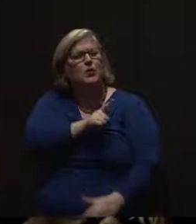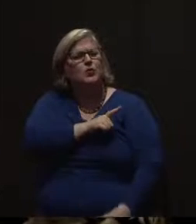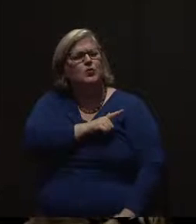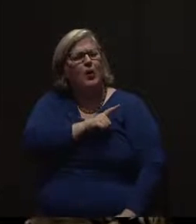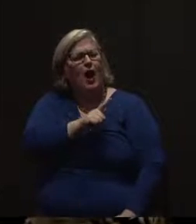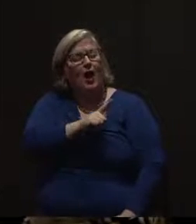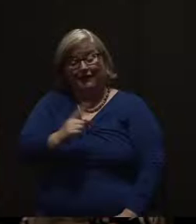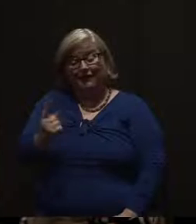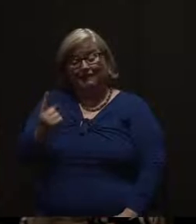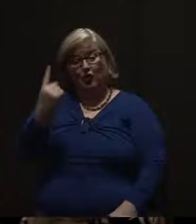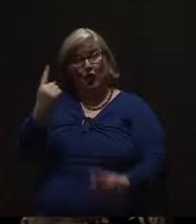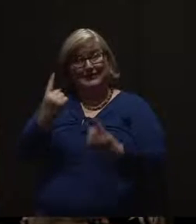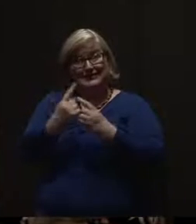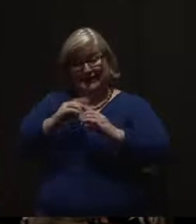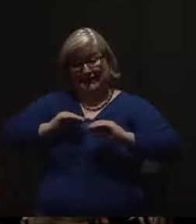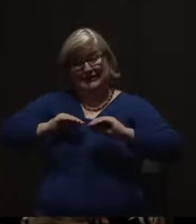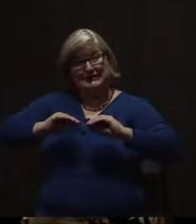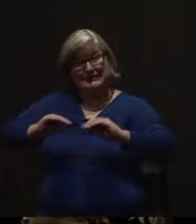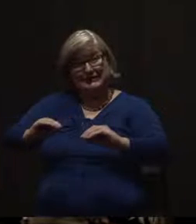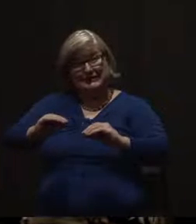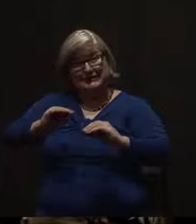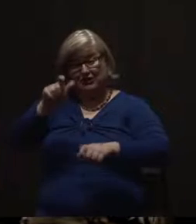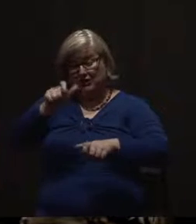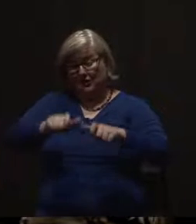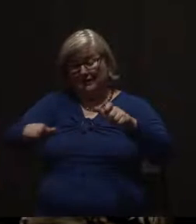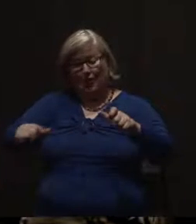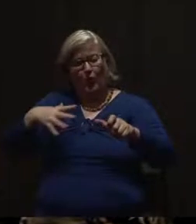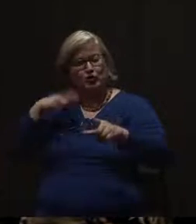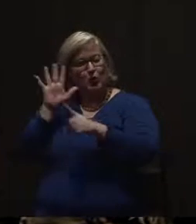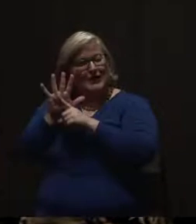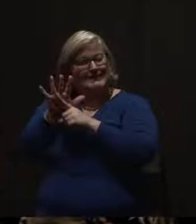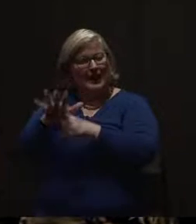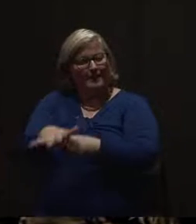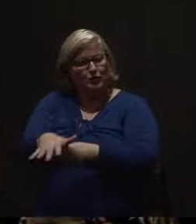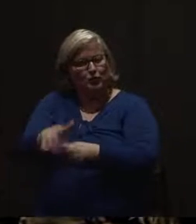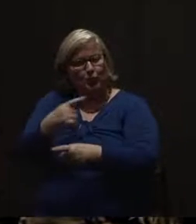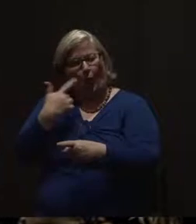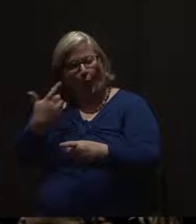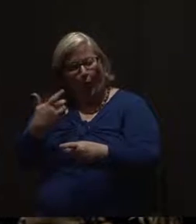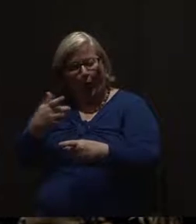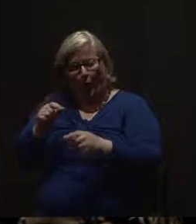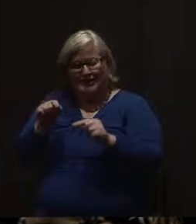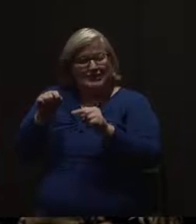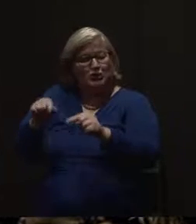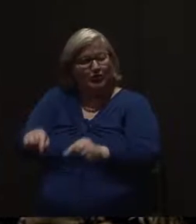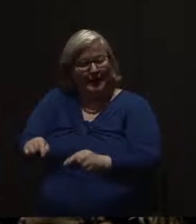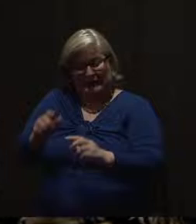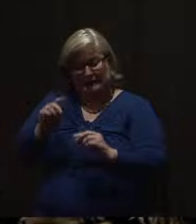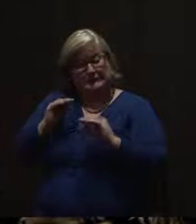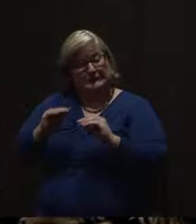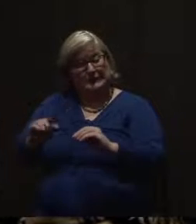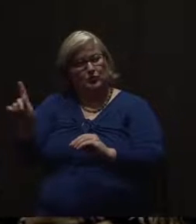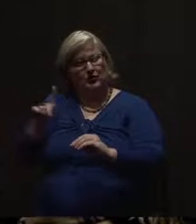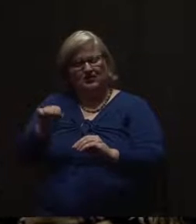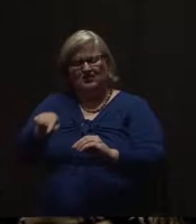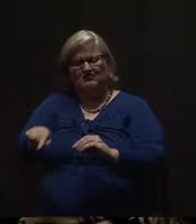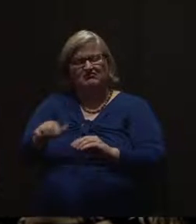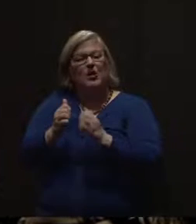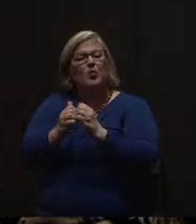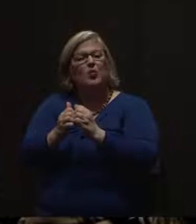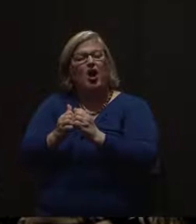we teach people that we want to subdue or colonize or discriminate against, the first thing we teach them is that they are